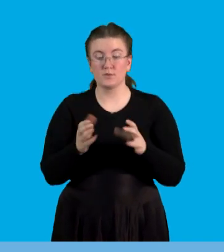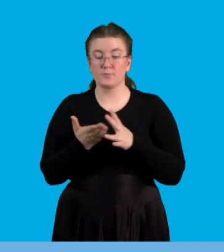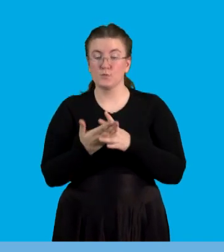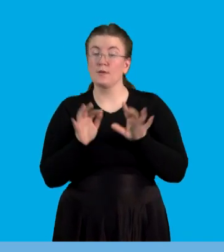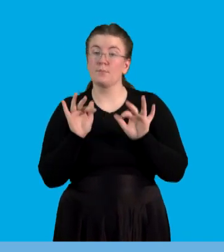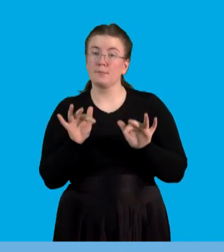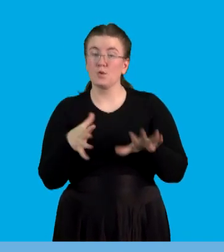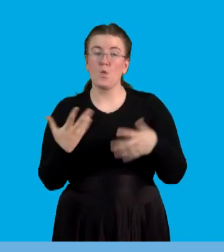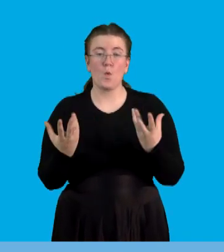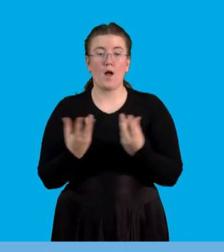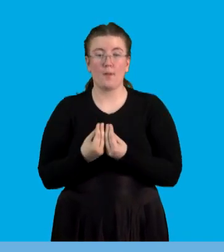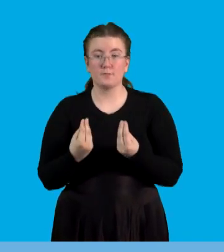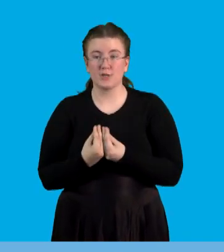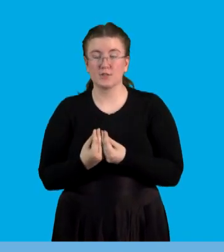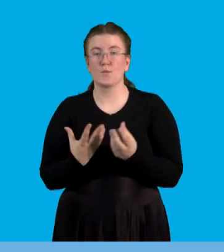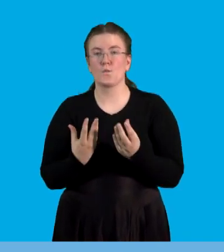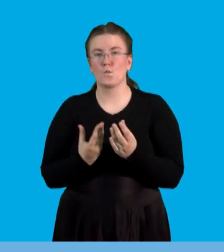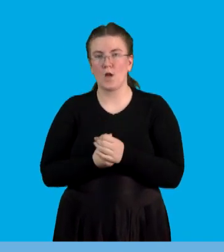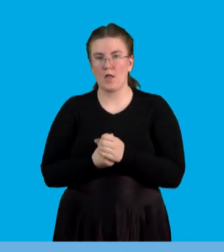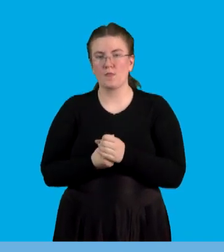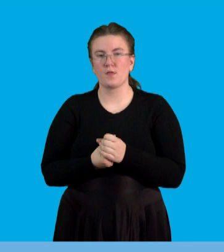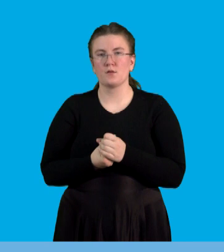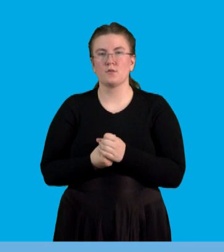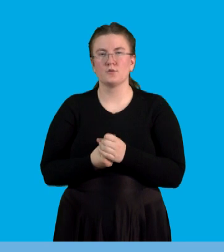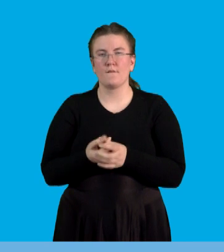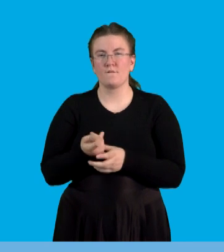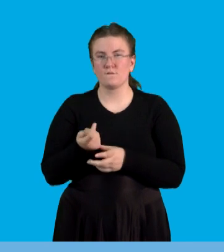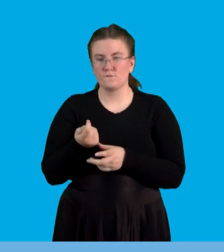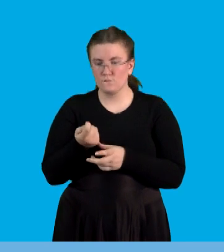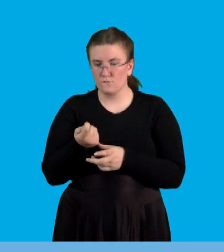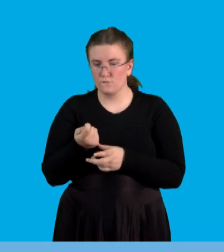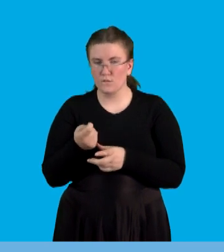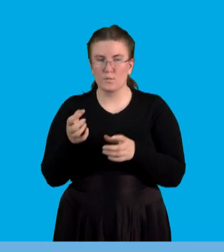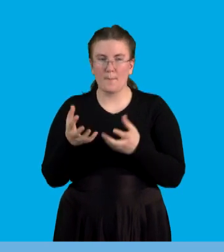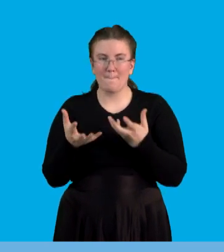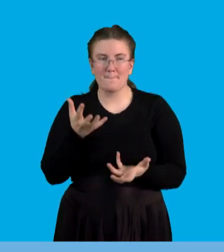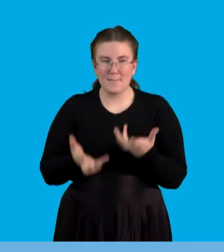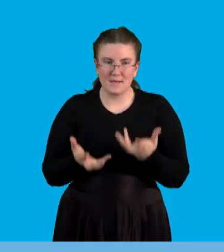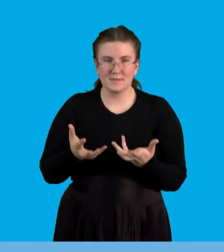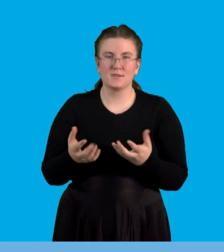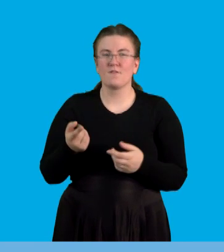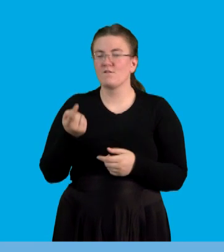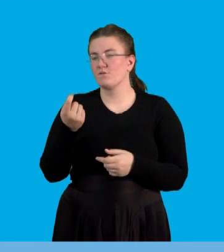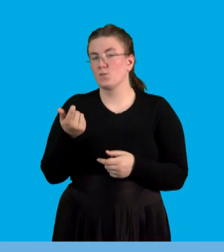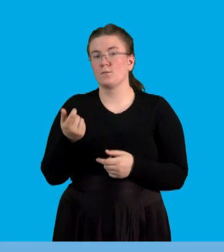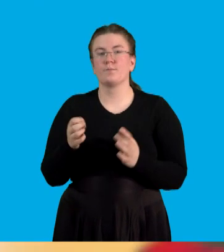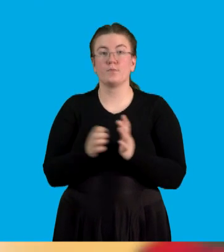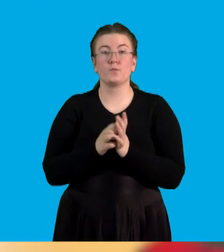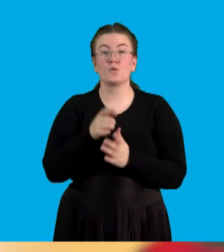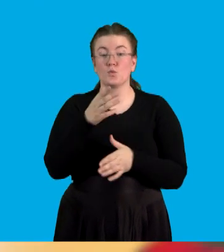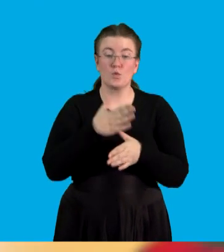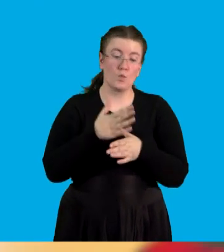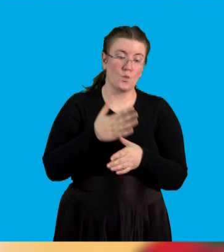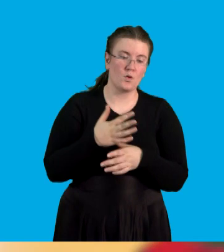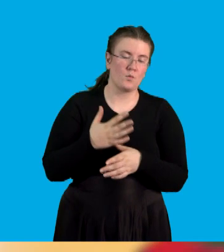or objects with relatively small masses is so small that its effect cannot be observed. So